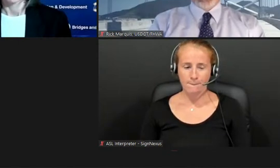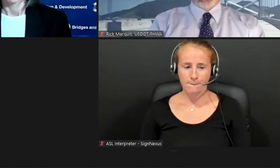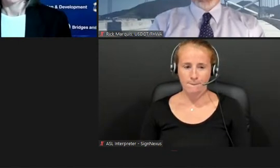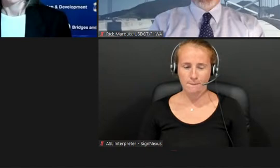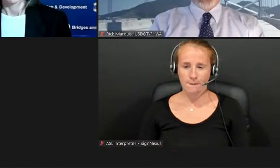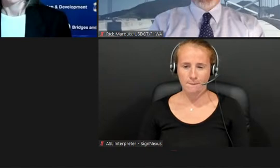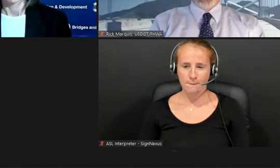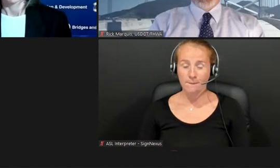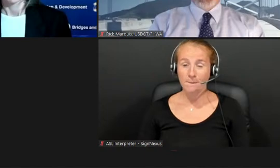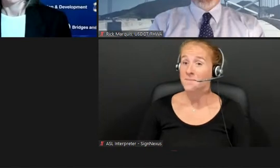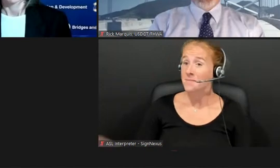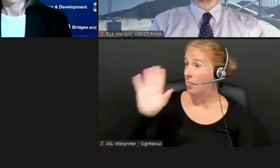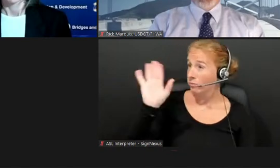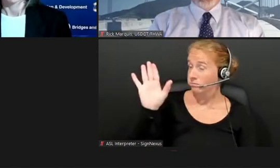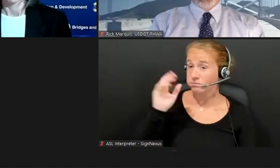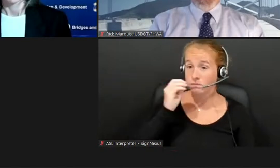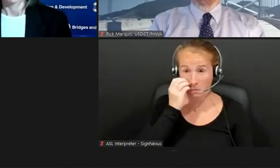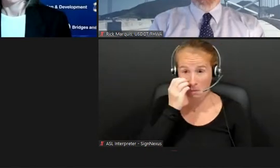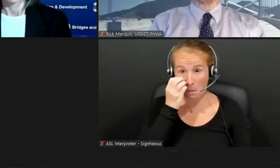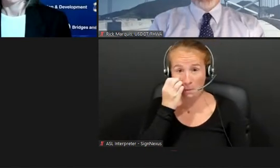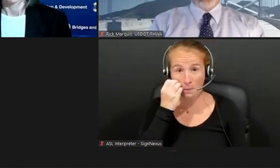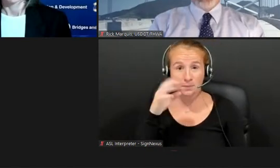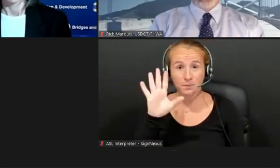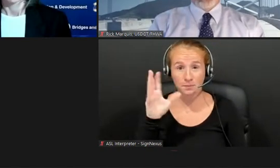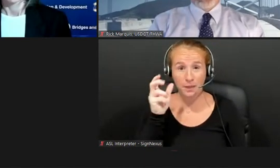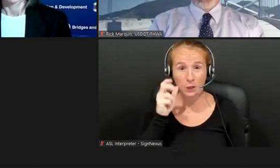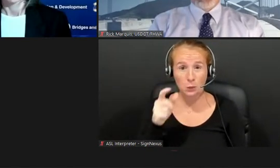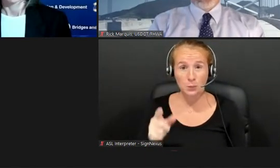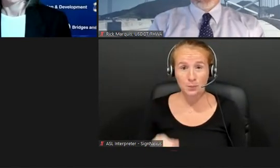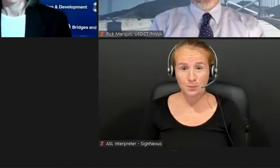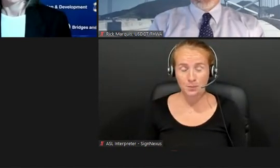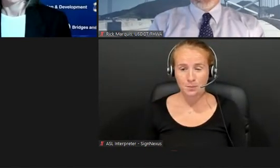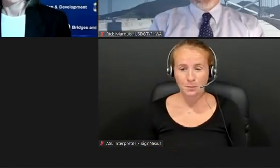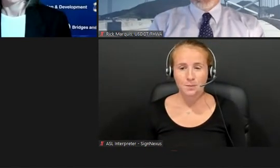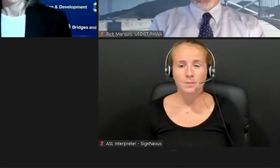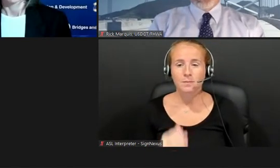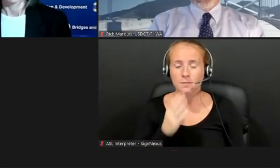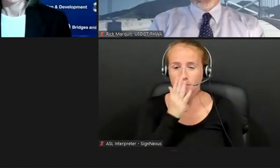hello we can hear you